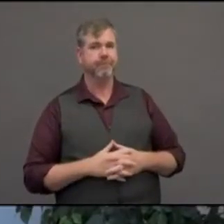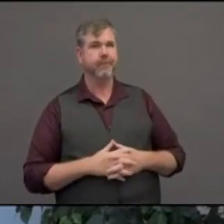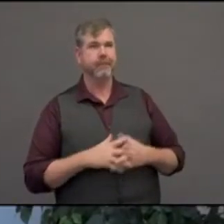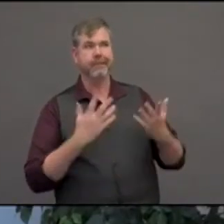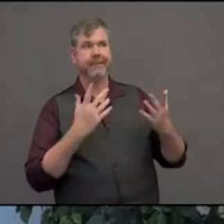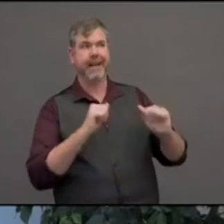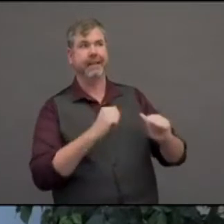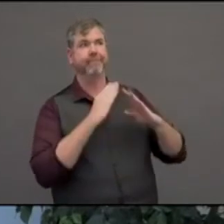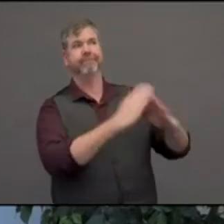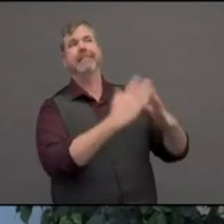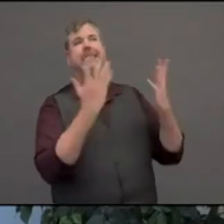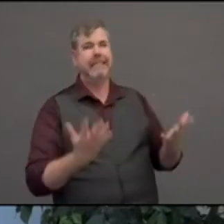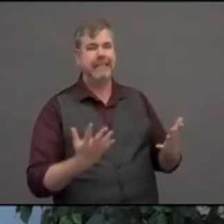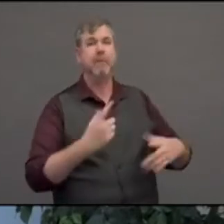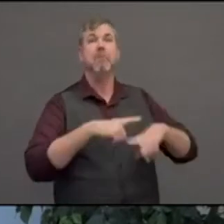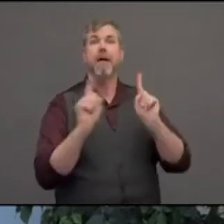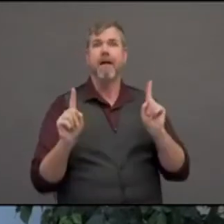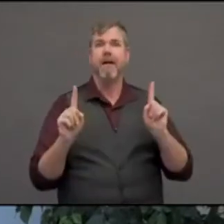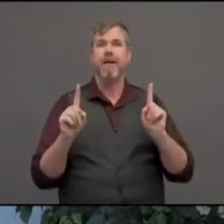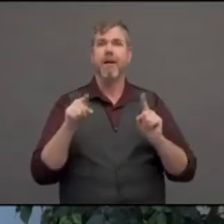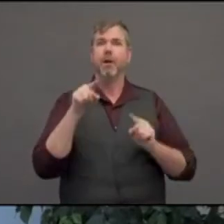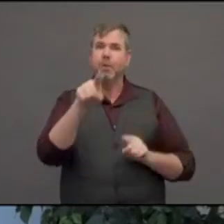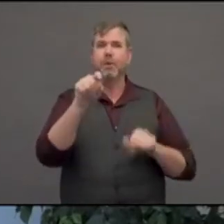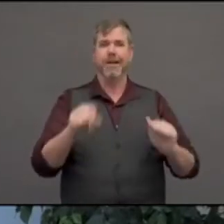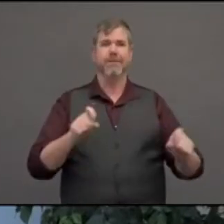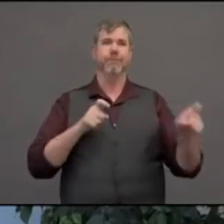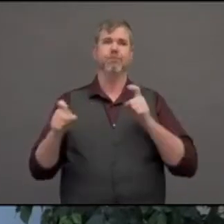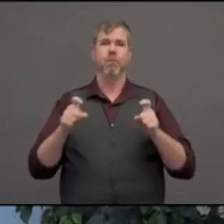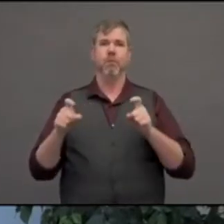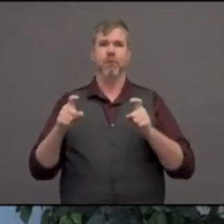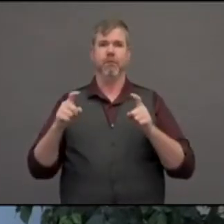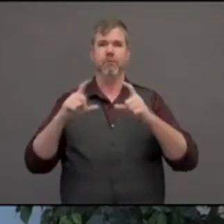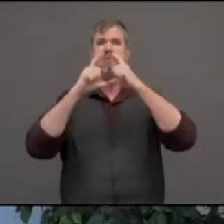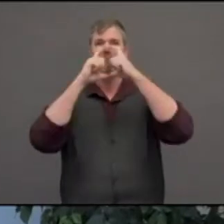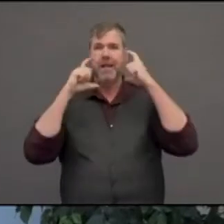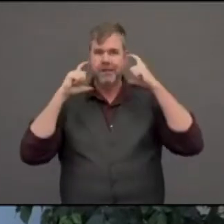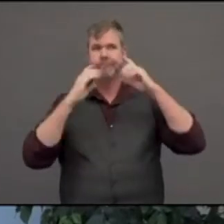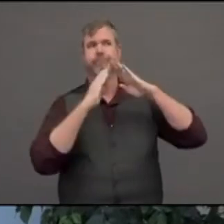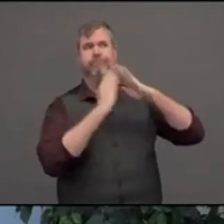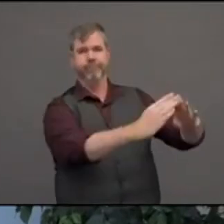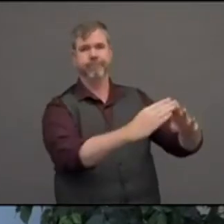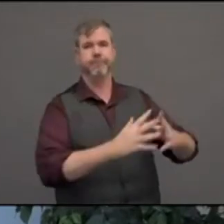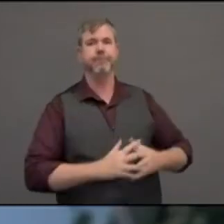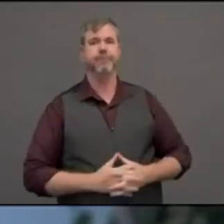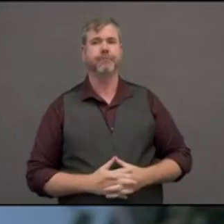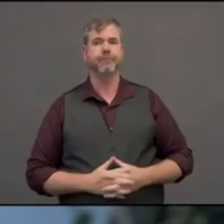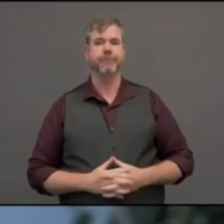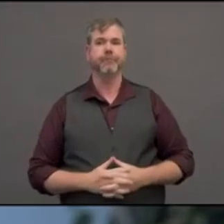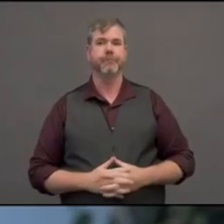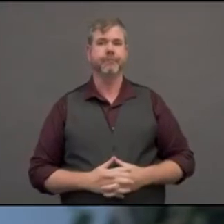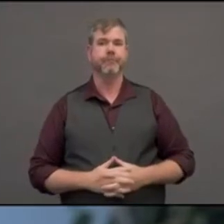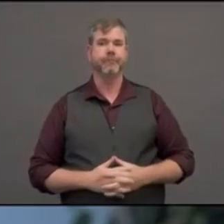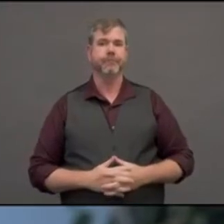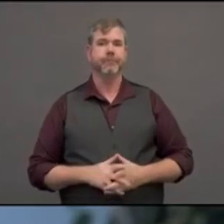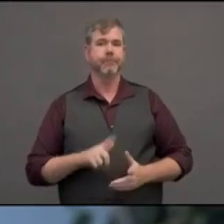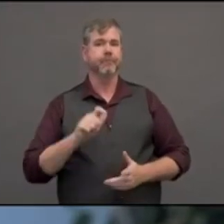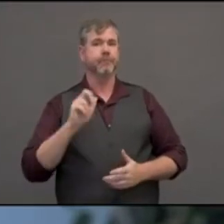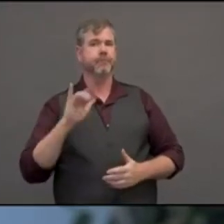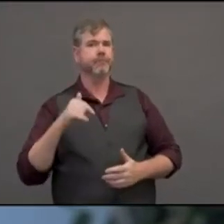arrived here, and you said something that was kind of shocking to me, that you're hearing that people are